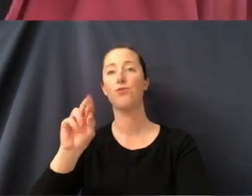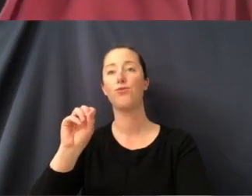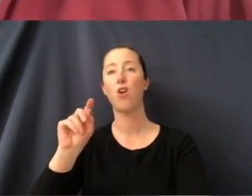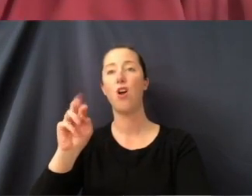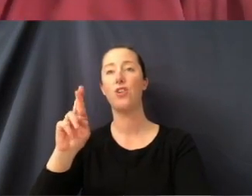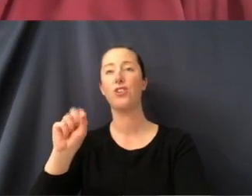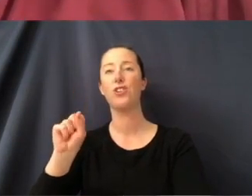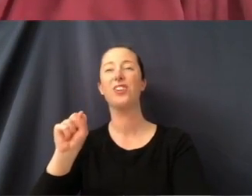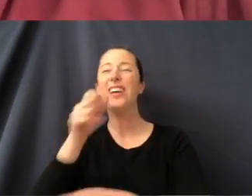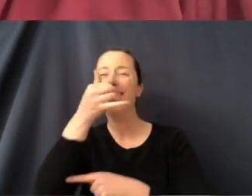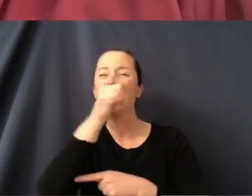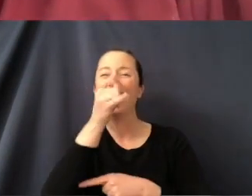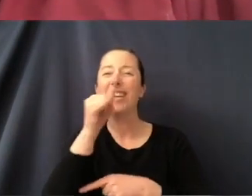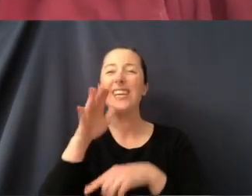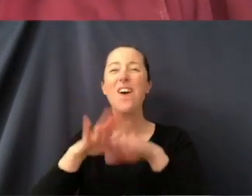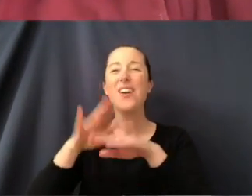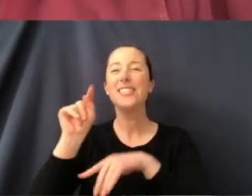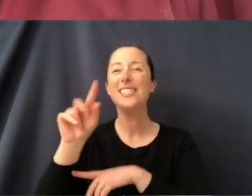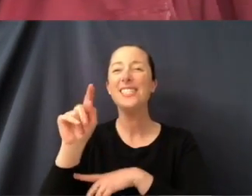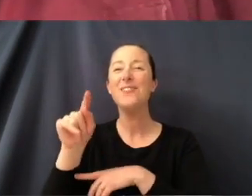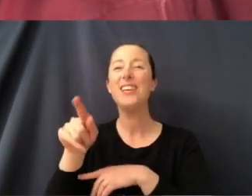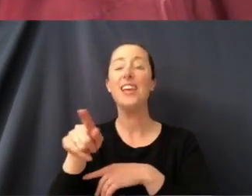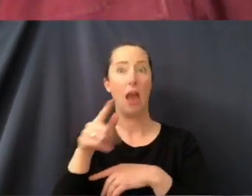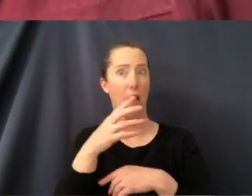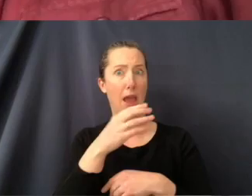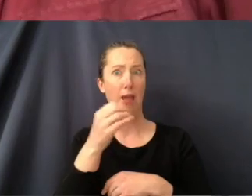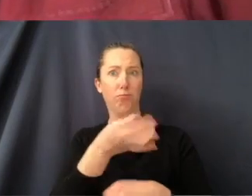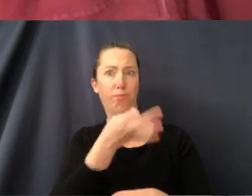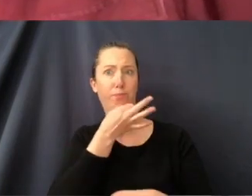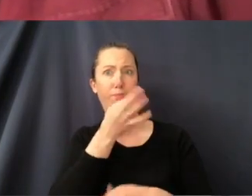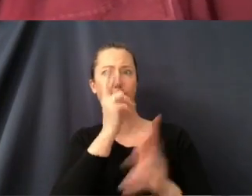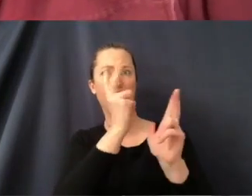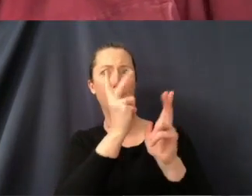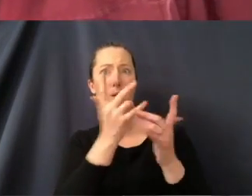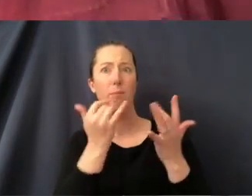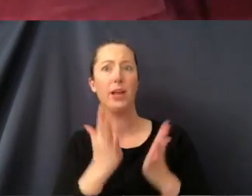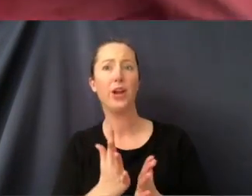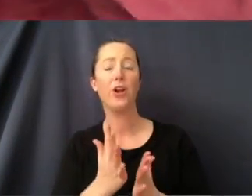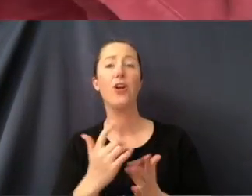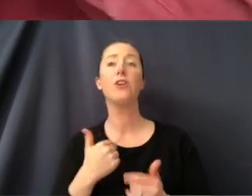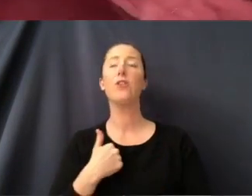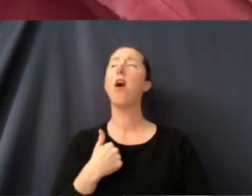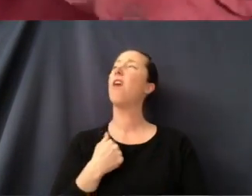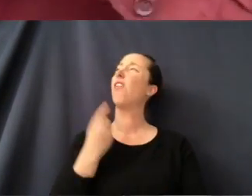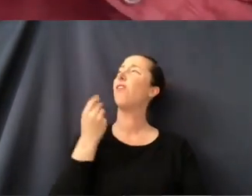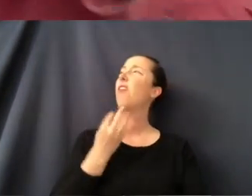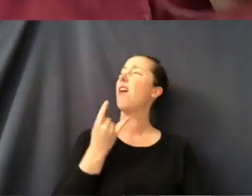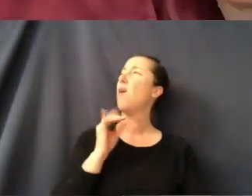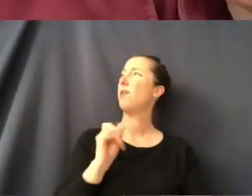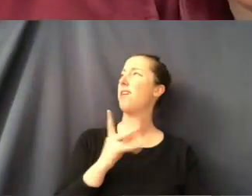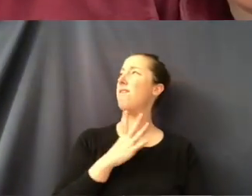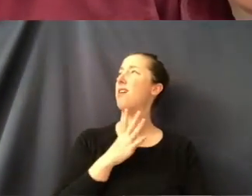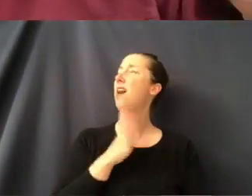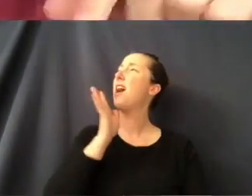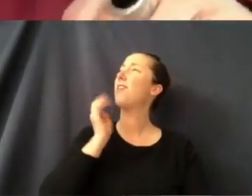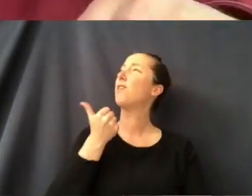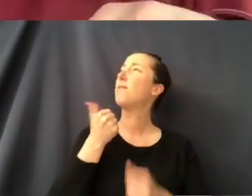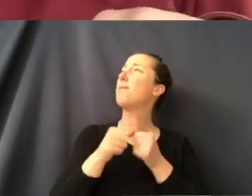players. So it made me think about this. What is the world record for spinning a basketball on your